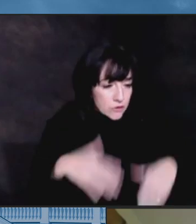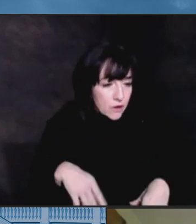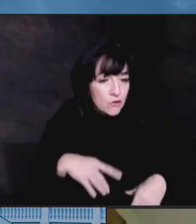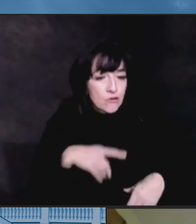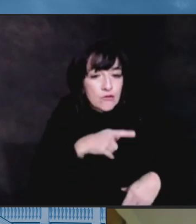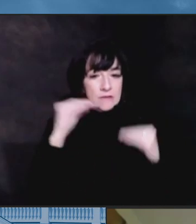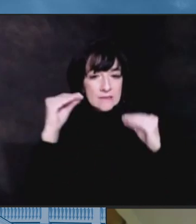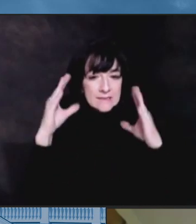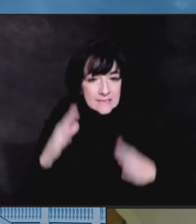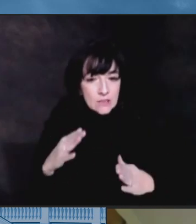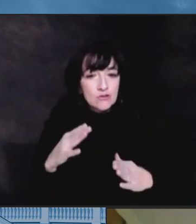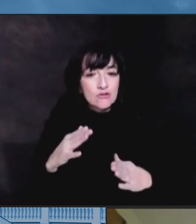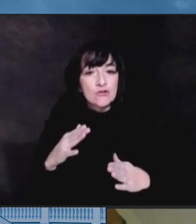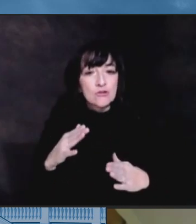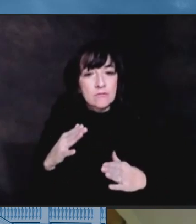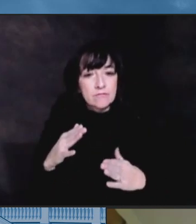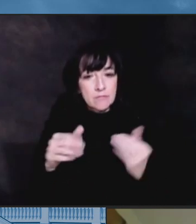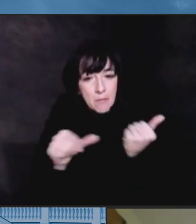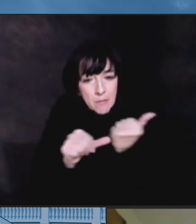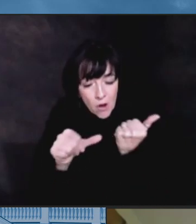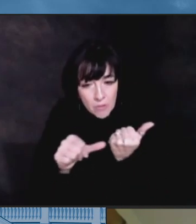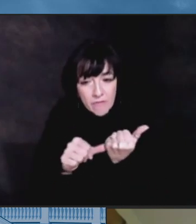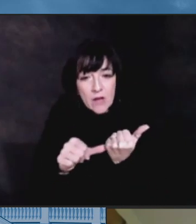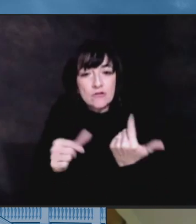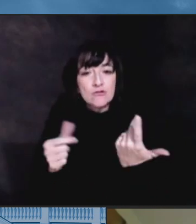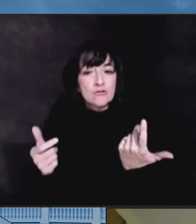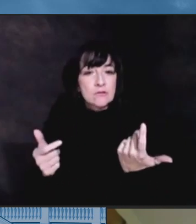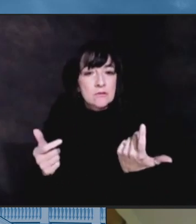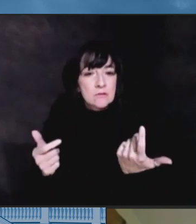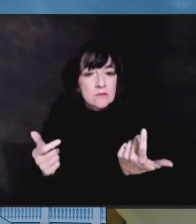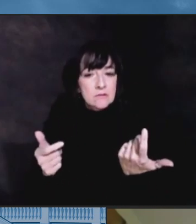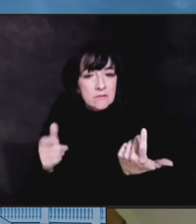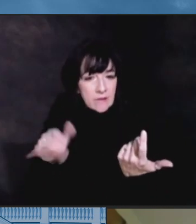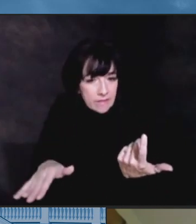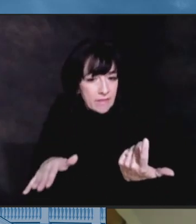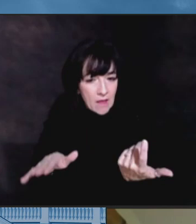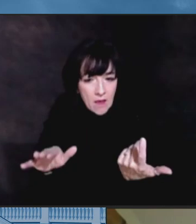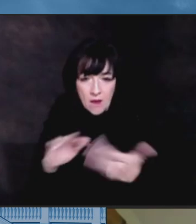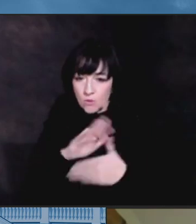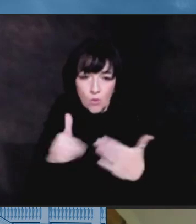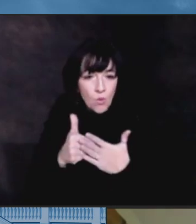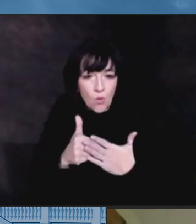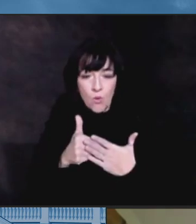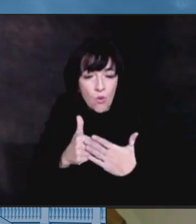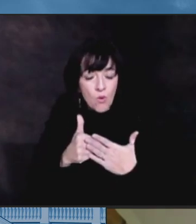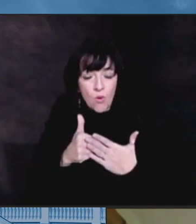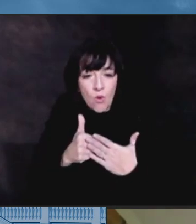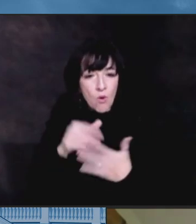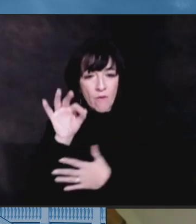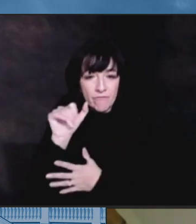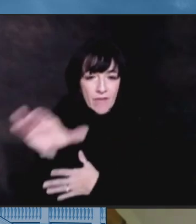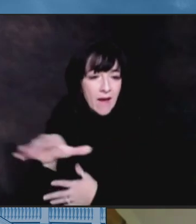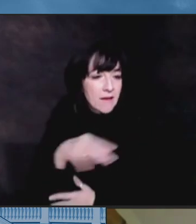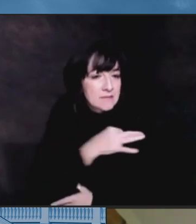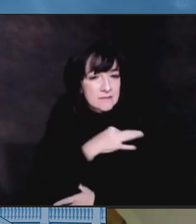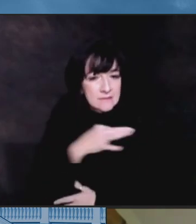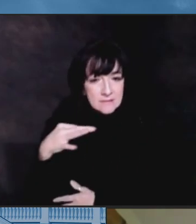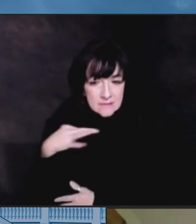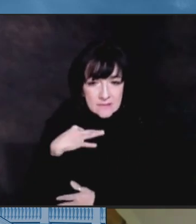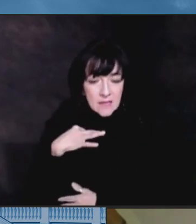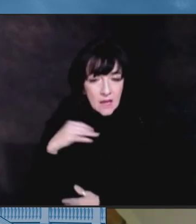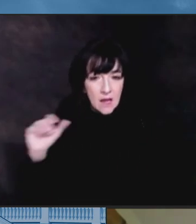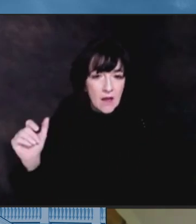paraprofessionals, anybody that has to be in there for the operation of a school, to understand what the conditions